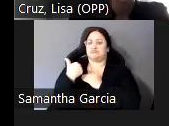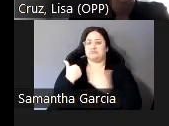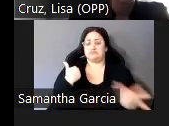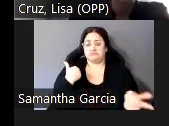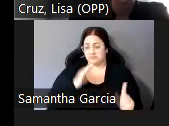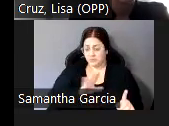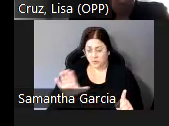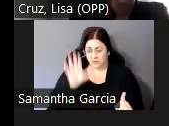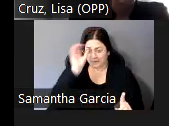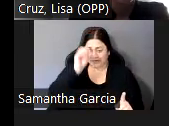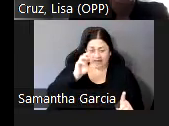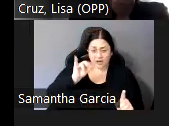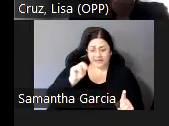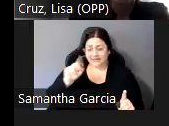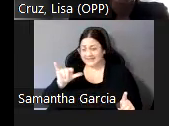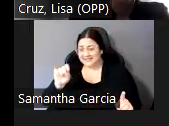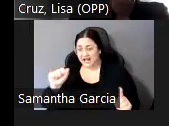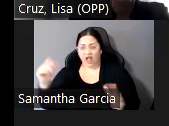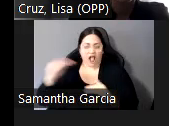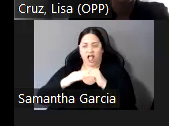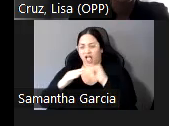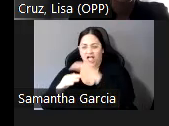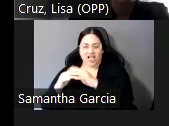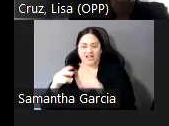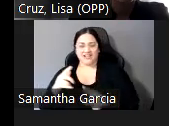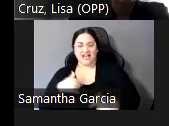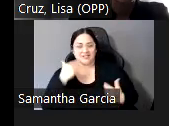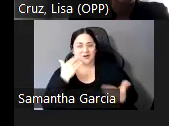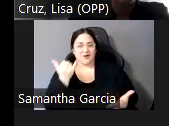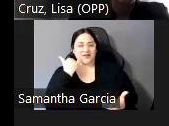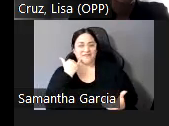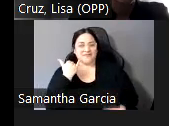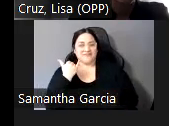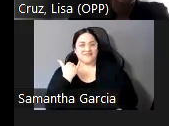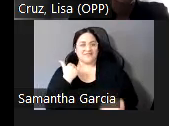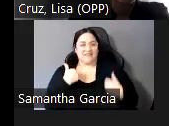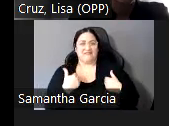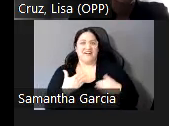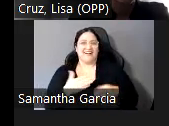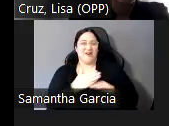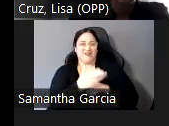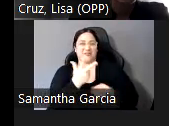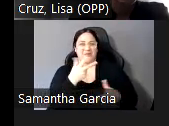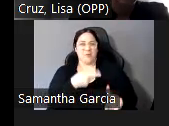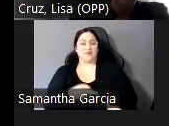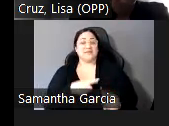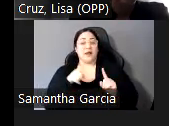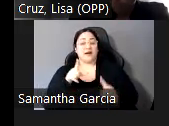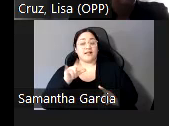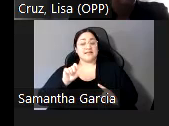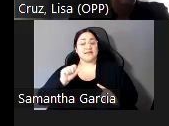ladies? Yeah, I'm Yeah, not sure if we're over 3 right now or not, but I know Lisa and I and John, we